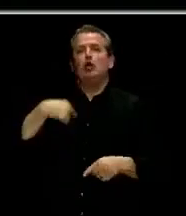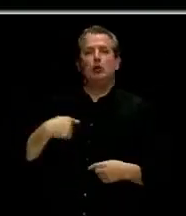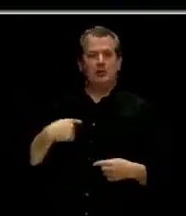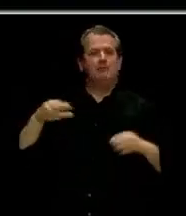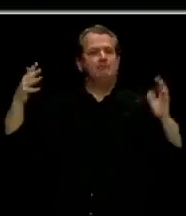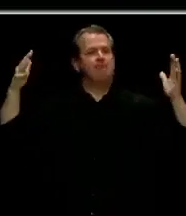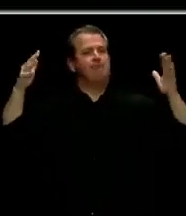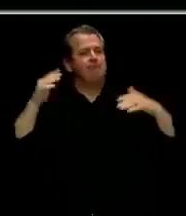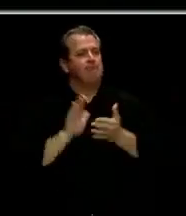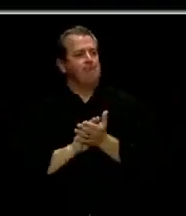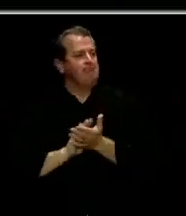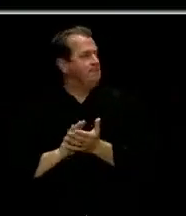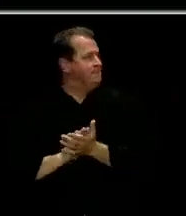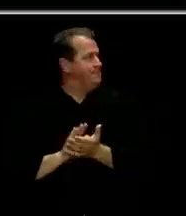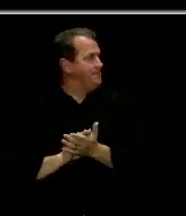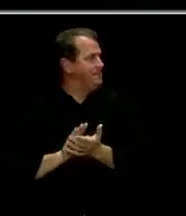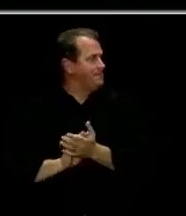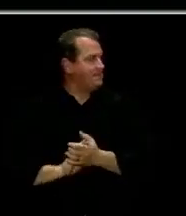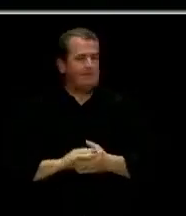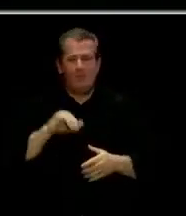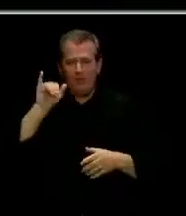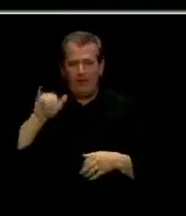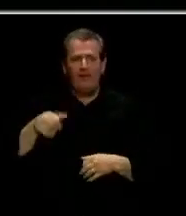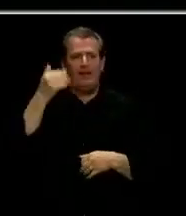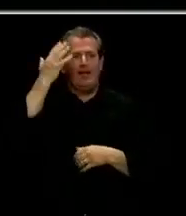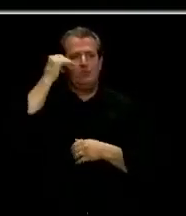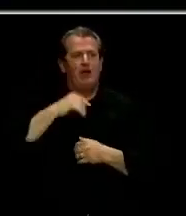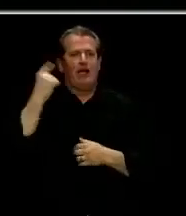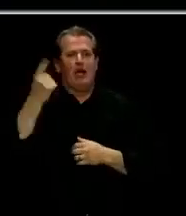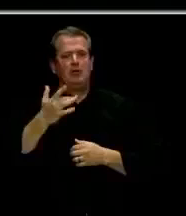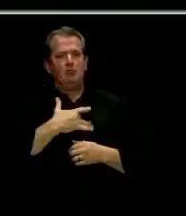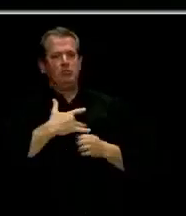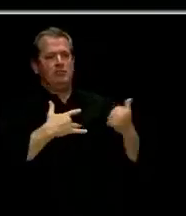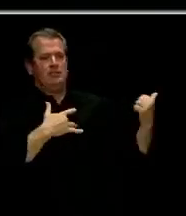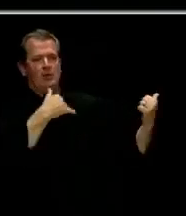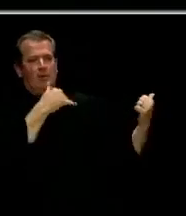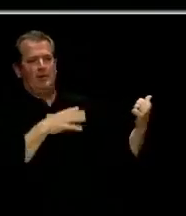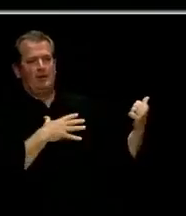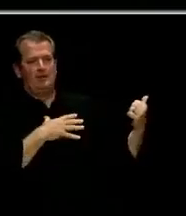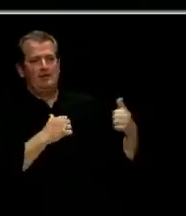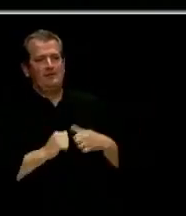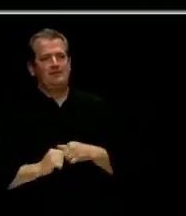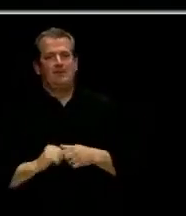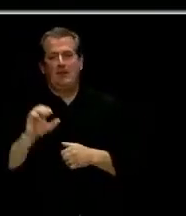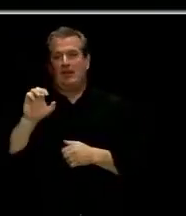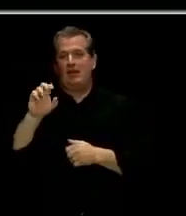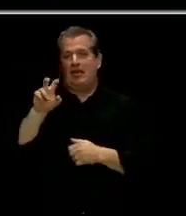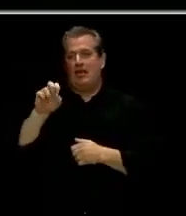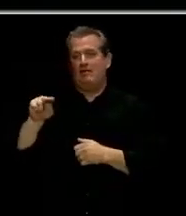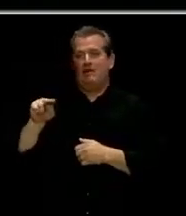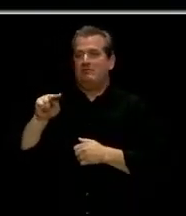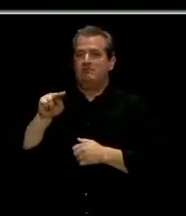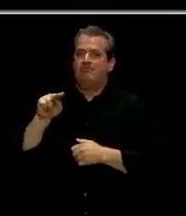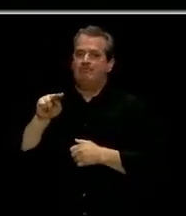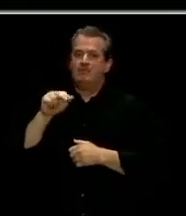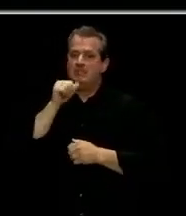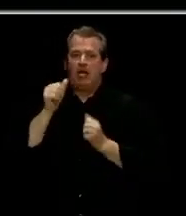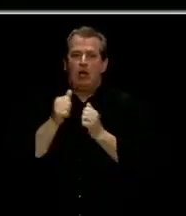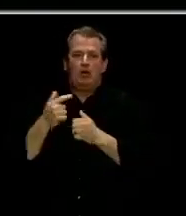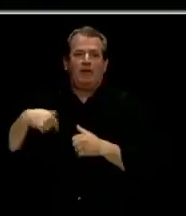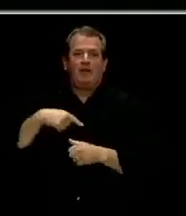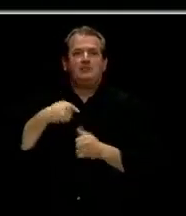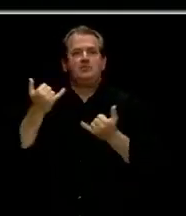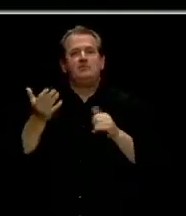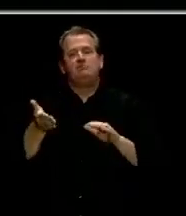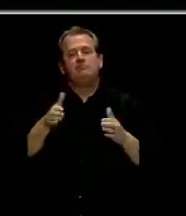Okay? So that's why I always appreciate her. Evan is not with us about 6 years now, but he's in a blessed